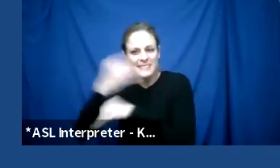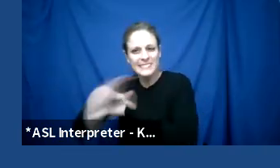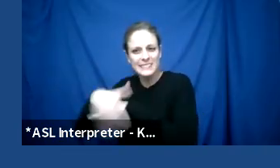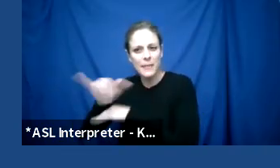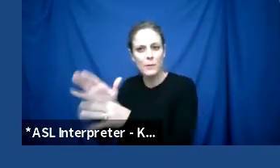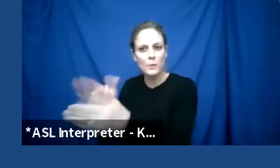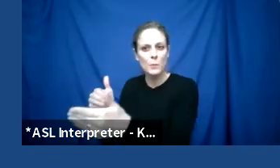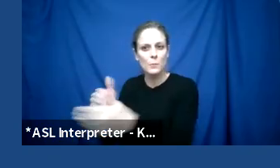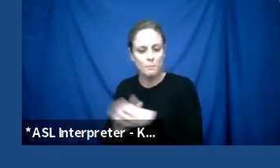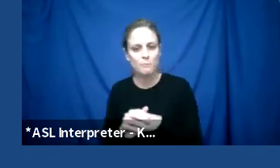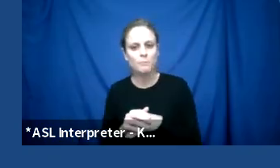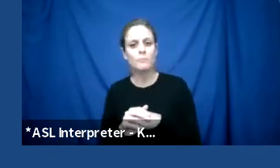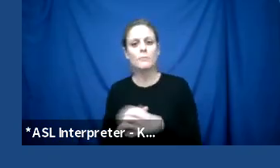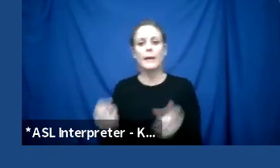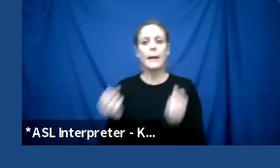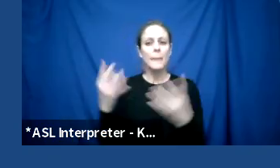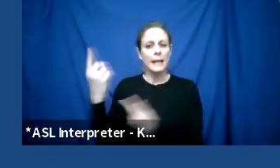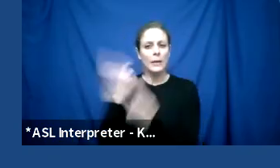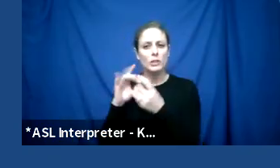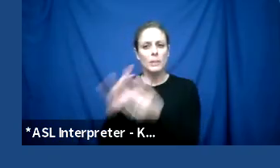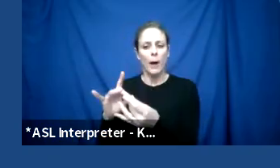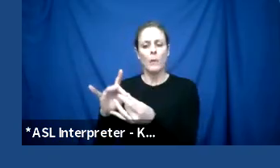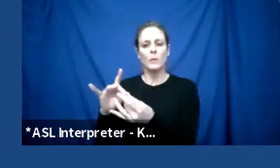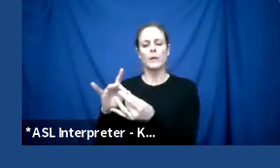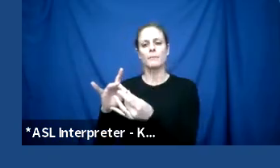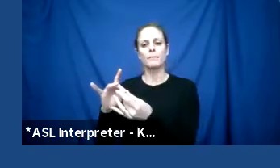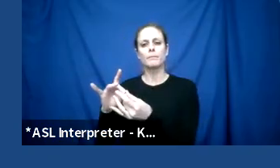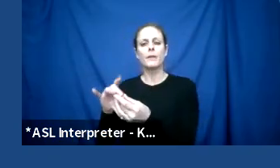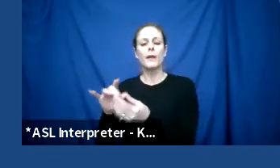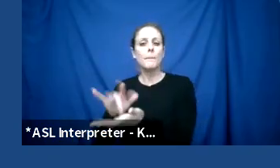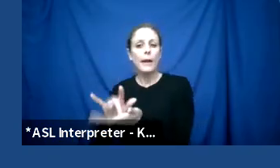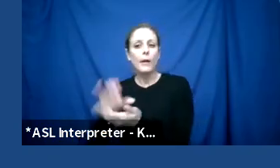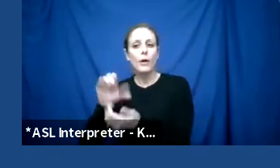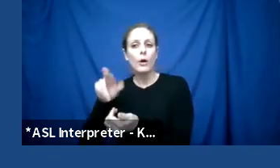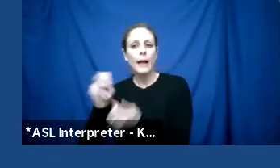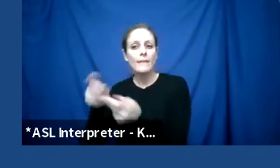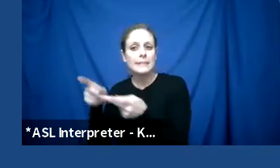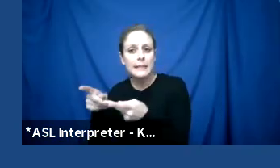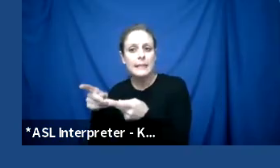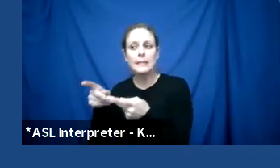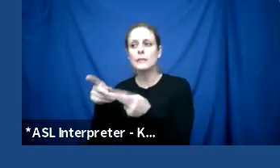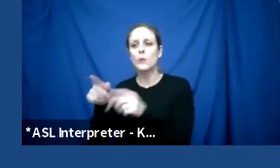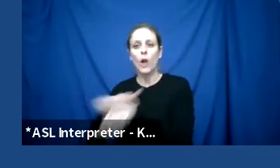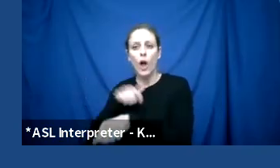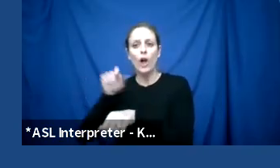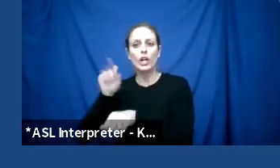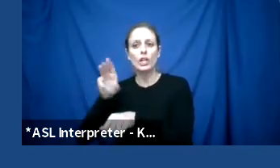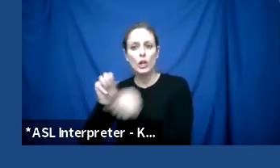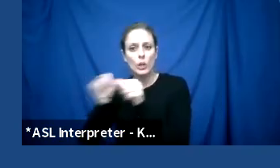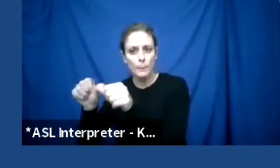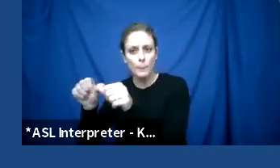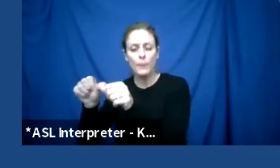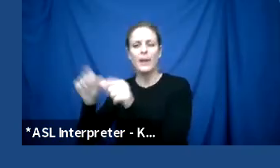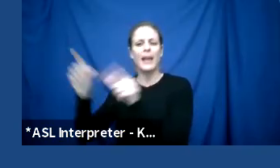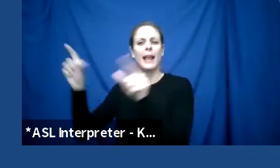at licensed medical care facilities or licensed long-term care facilities and then medical facilities where the period of stay